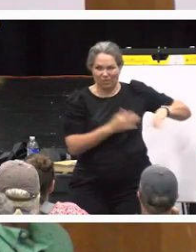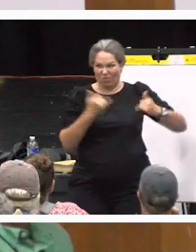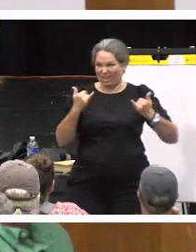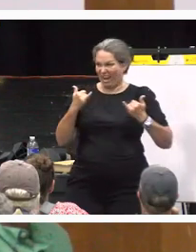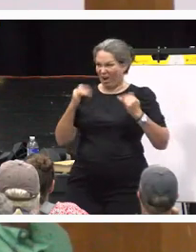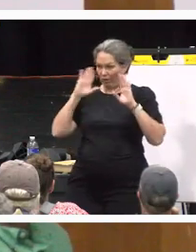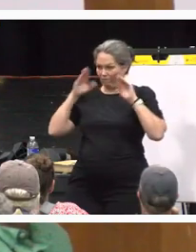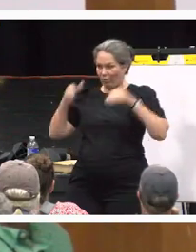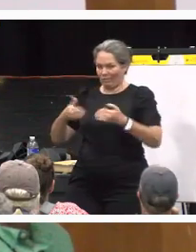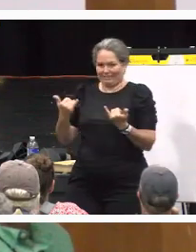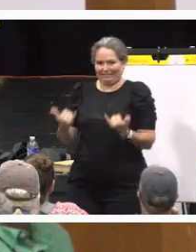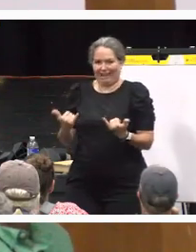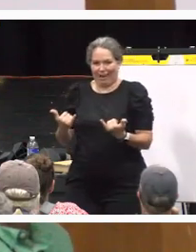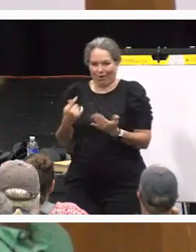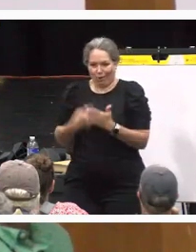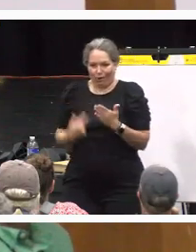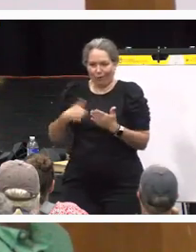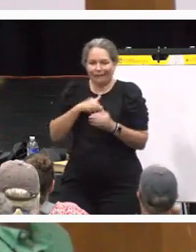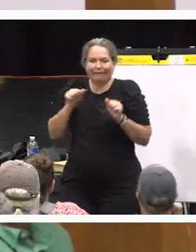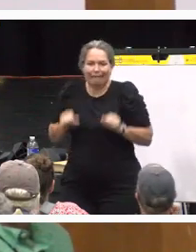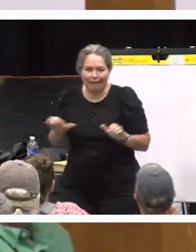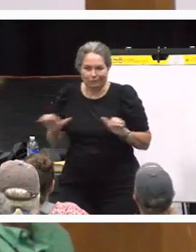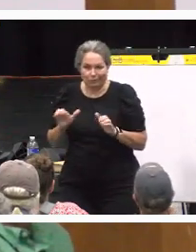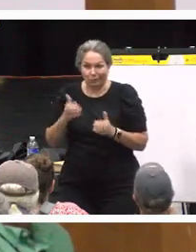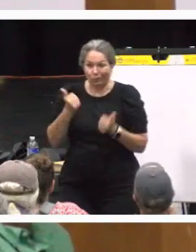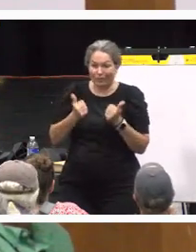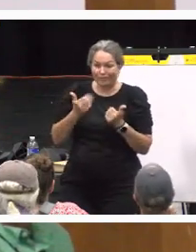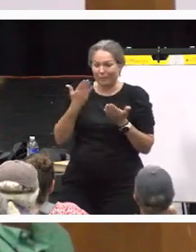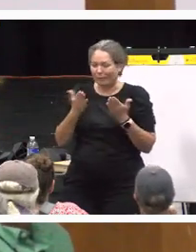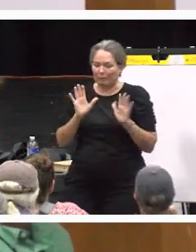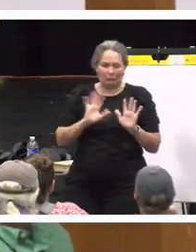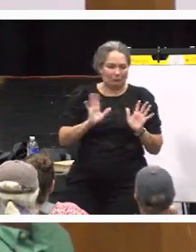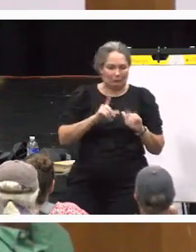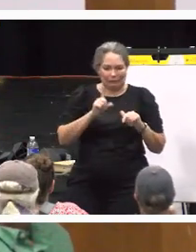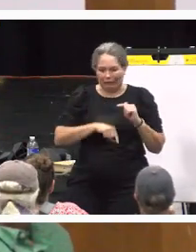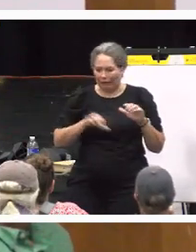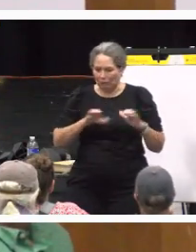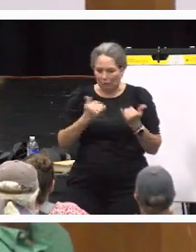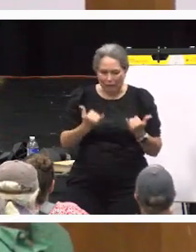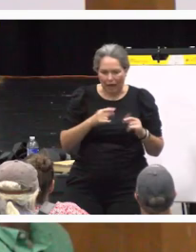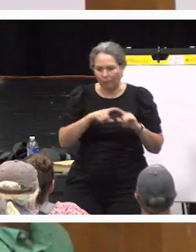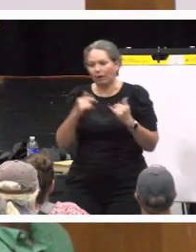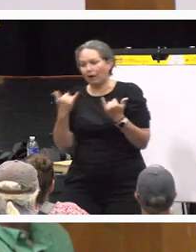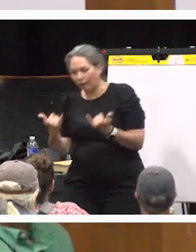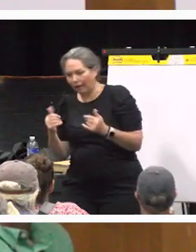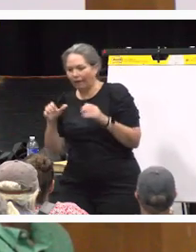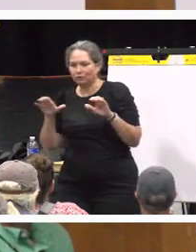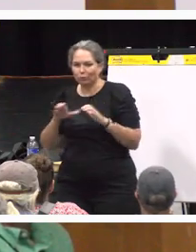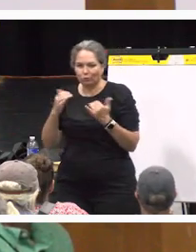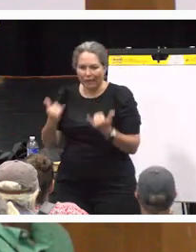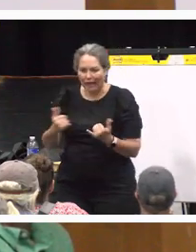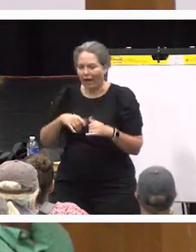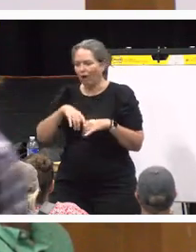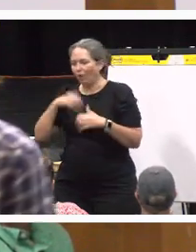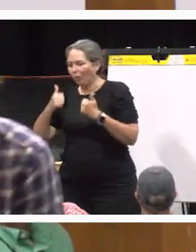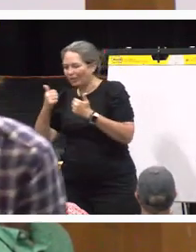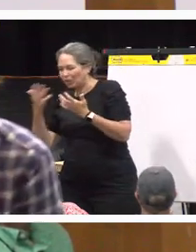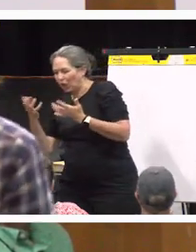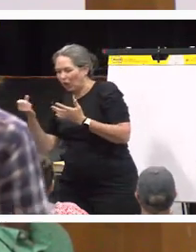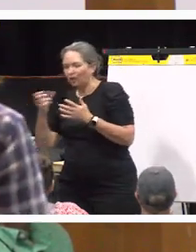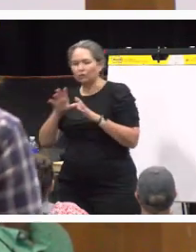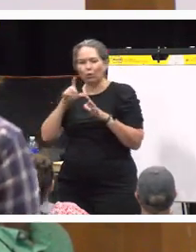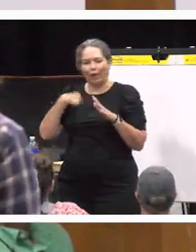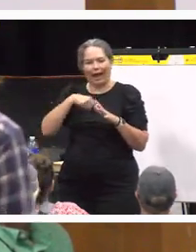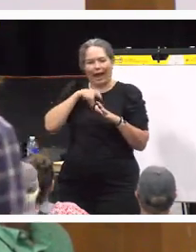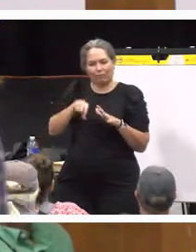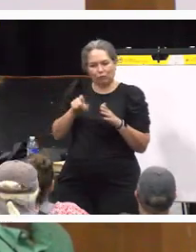ones, what are the ones within our power, what are the ones that we can organize around efficiently and get done and drive